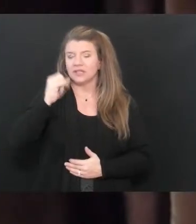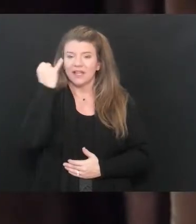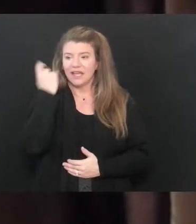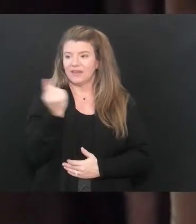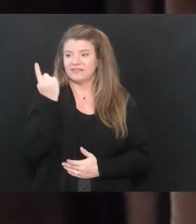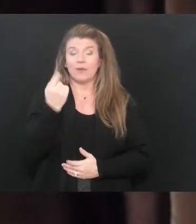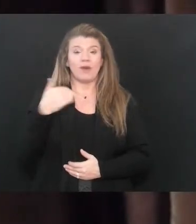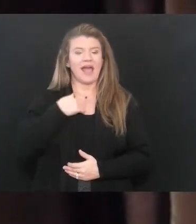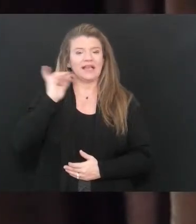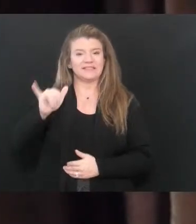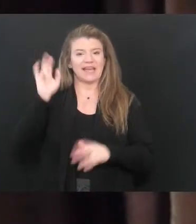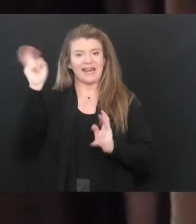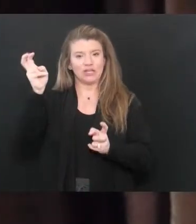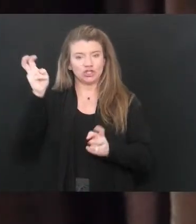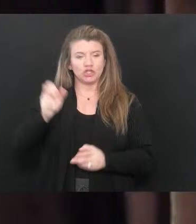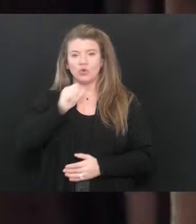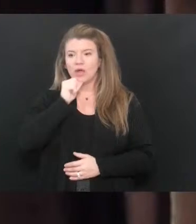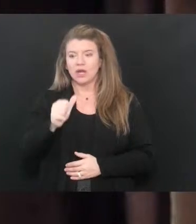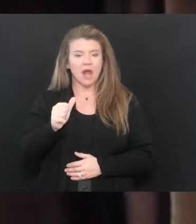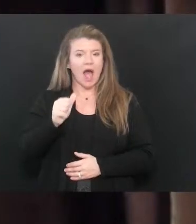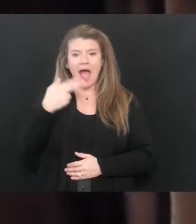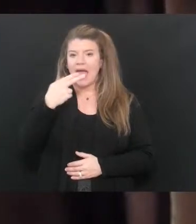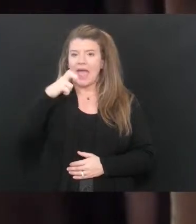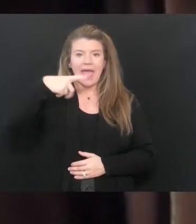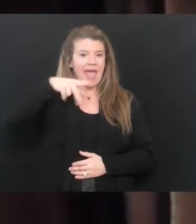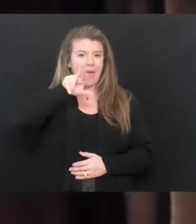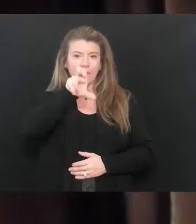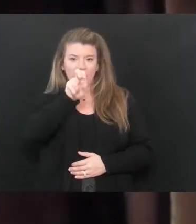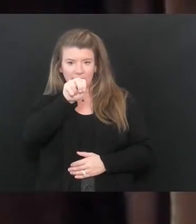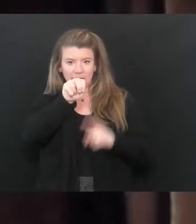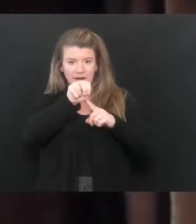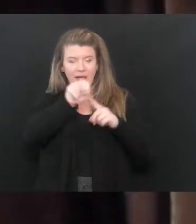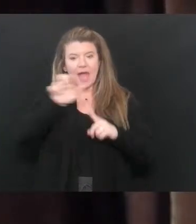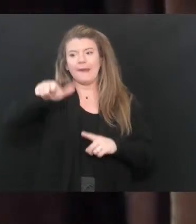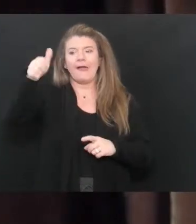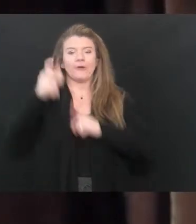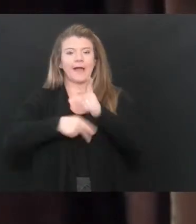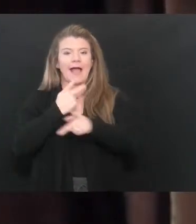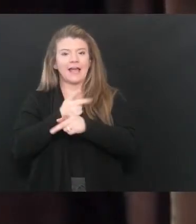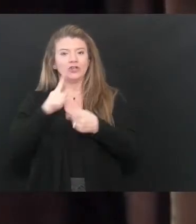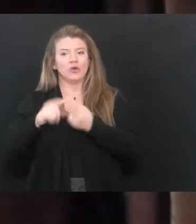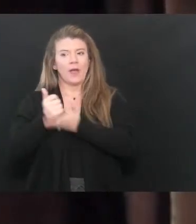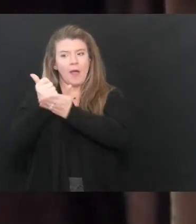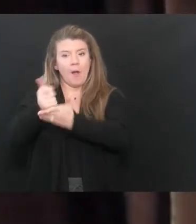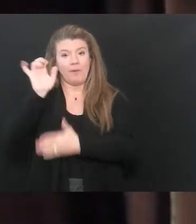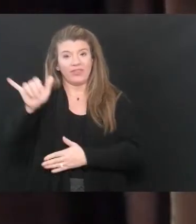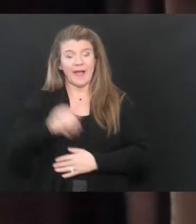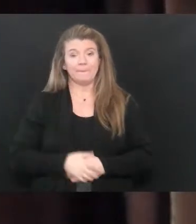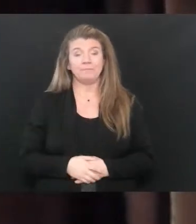that complication, not heparin, is the way to treat that. In the United States,